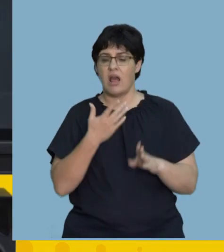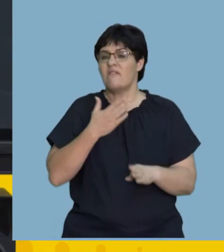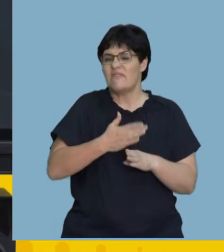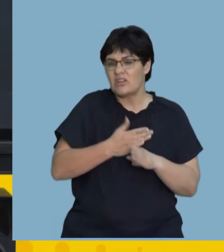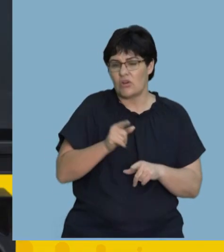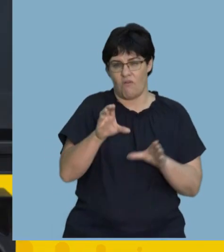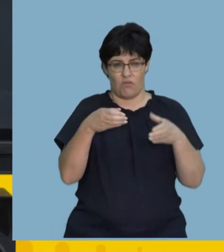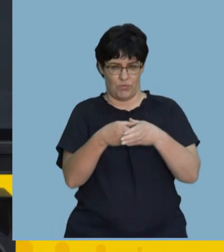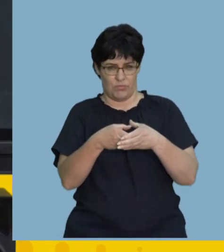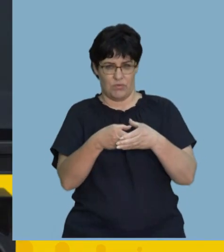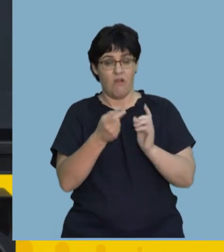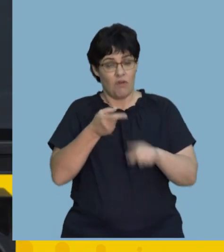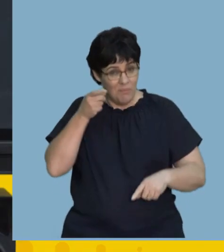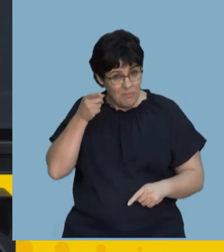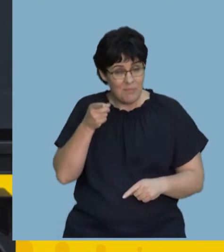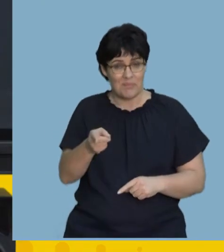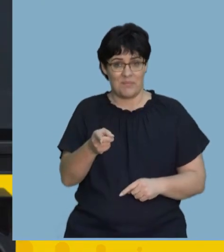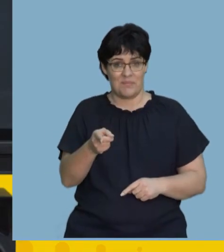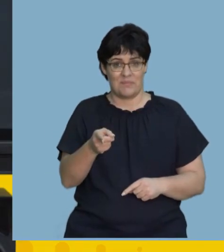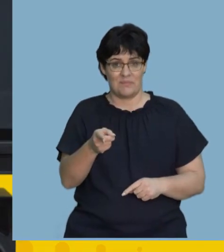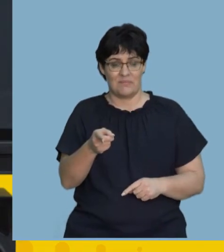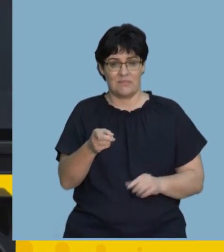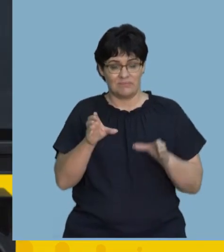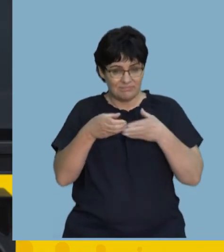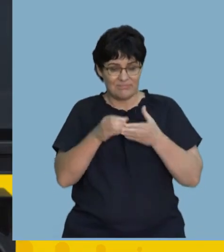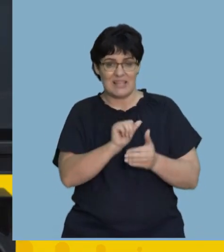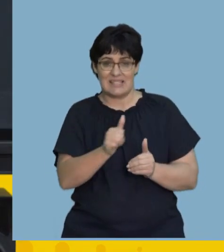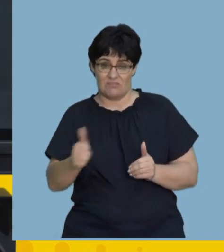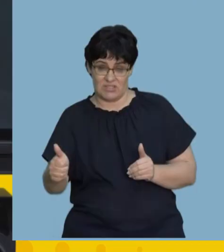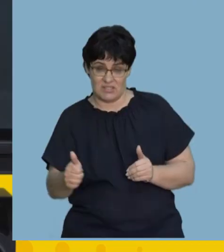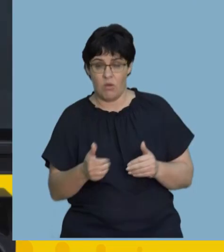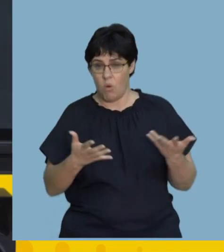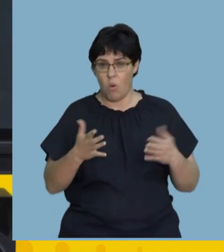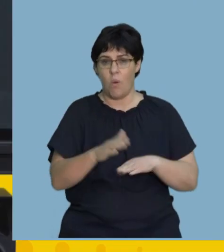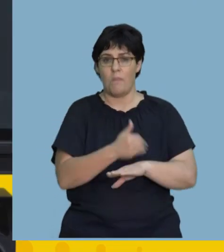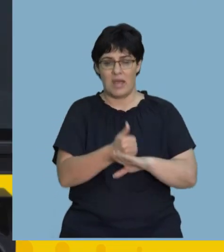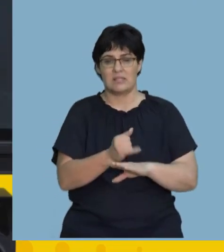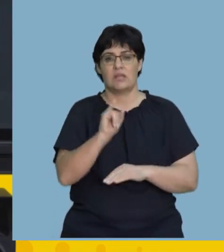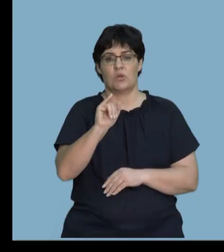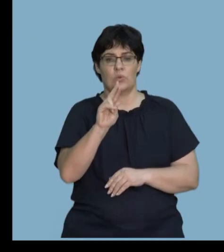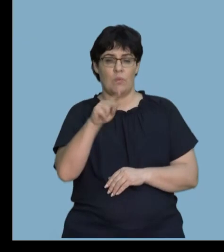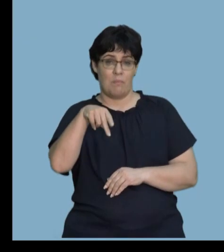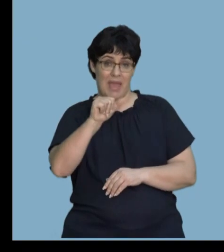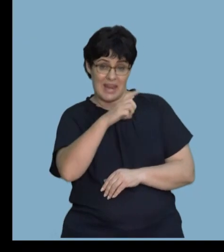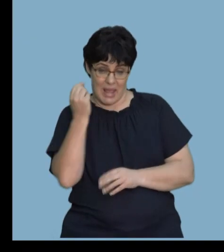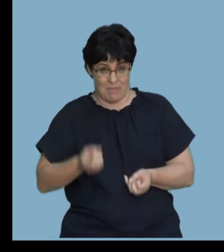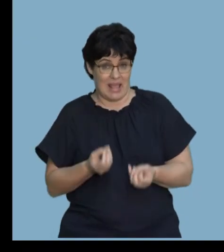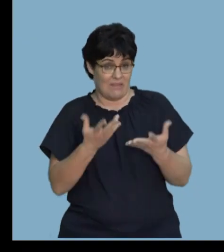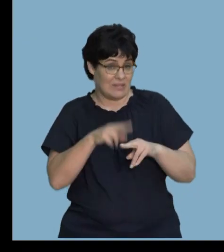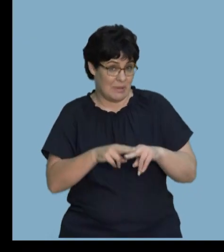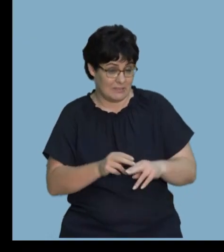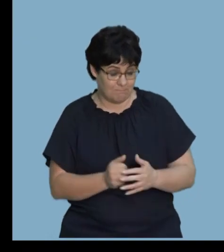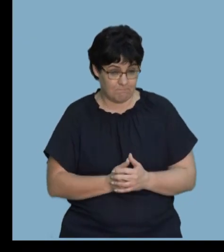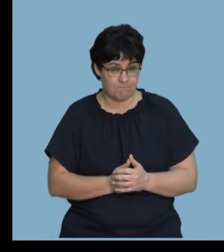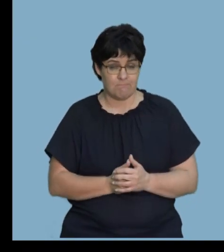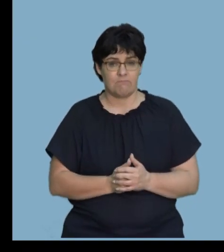group of that particular homologous series, or based on the IUPAC name that is given. Right, so obviously